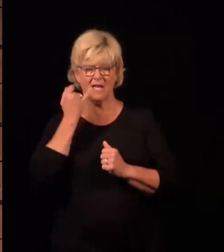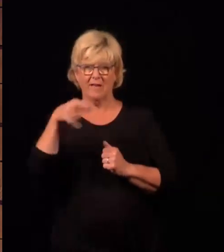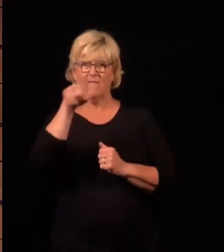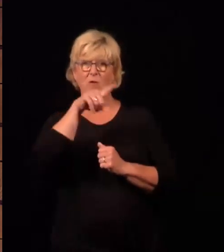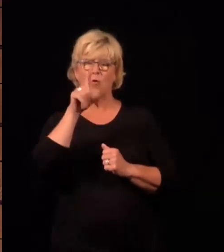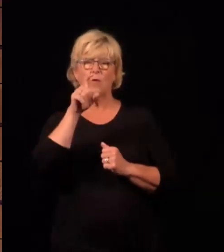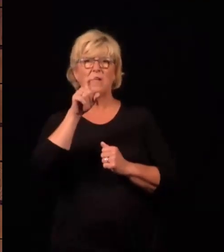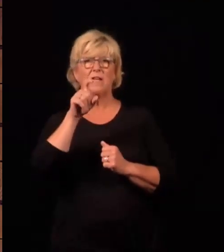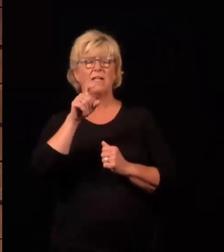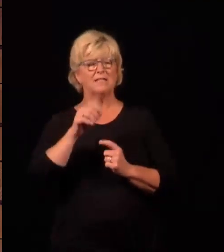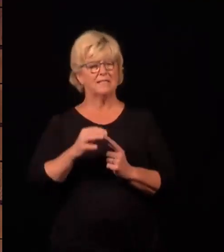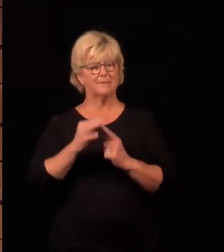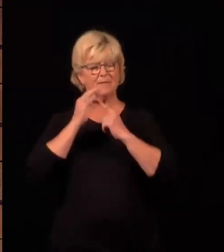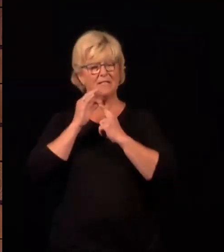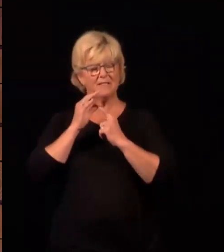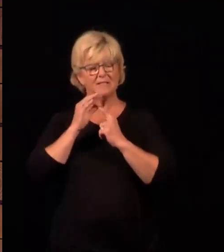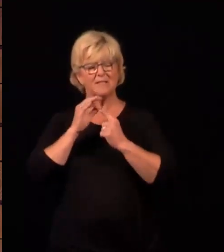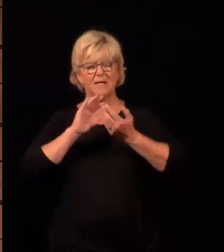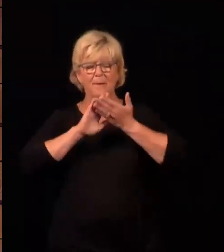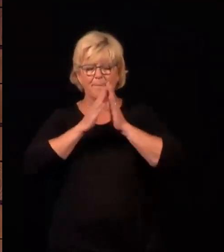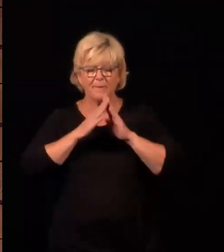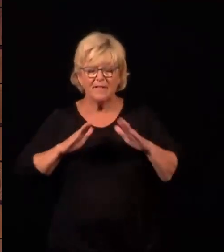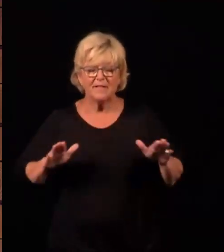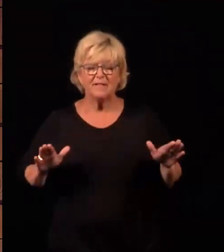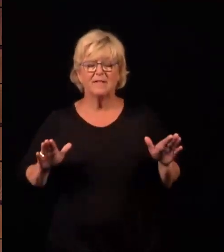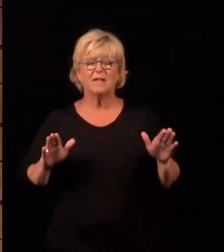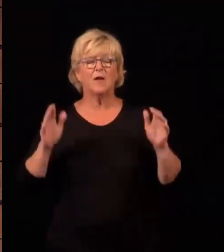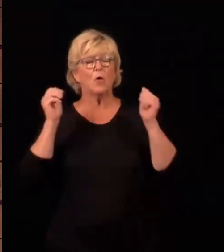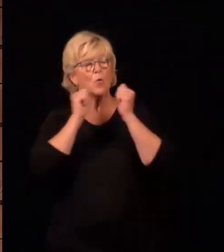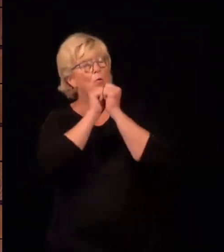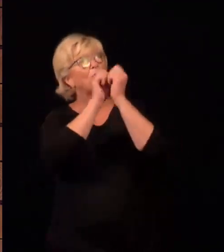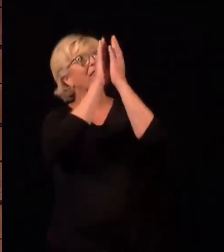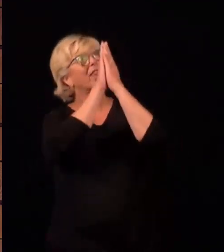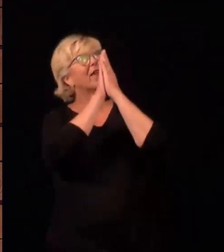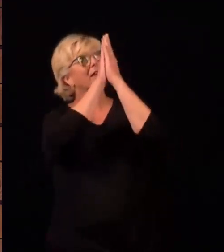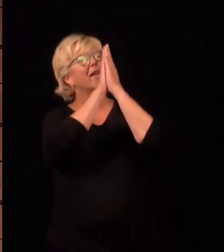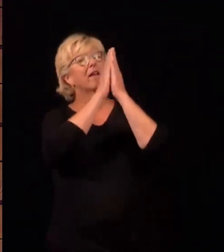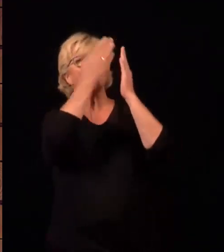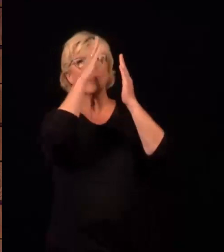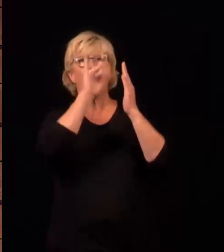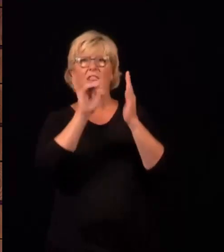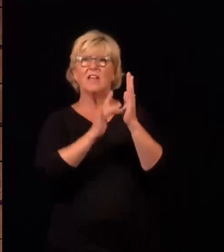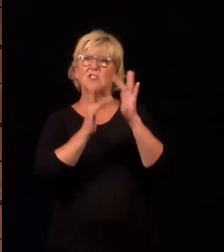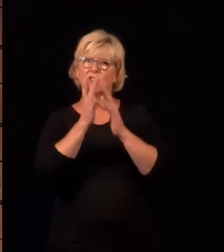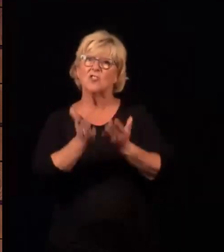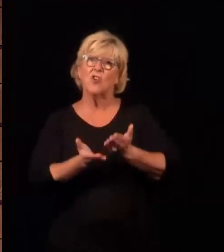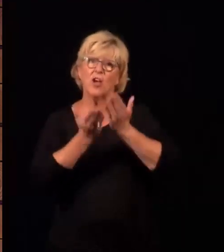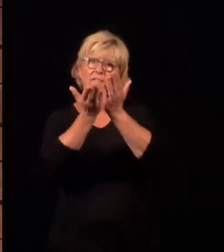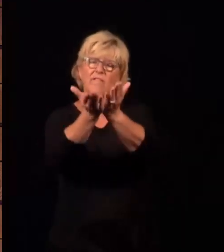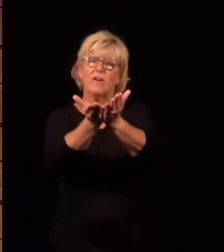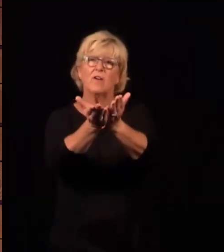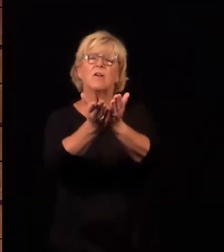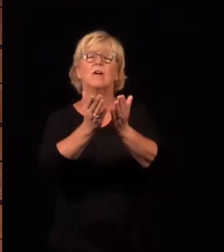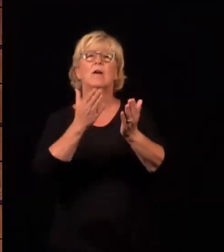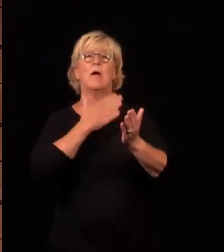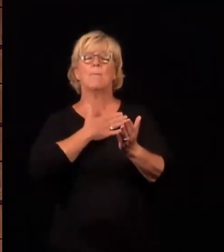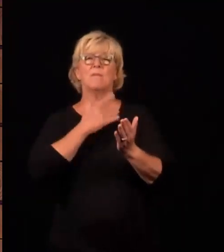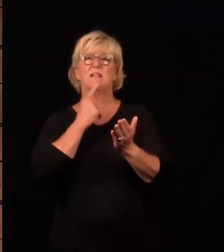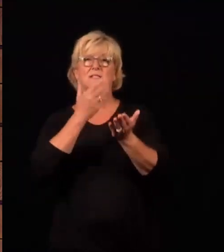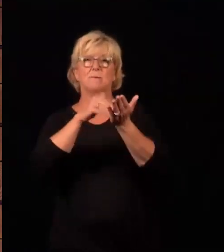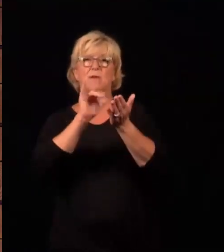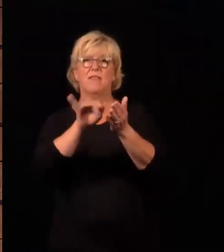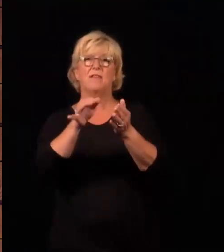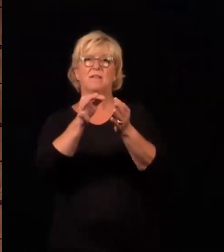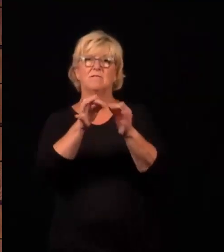need particularly the peace with God that Jesus offers, you pray this prayer with